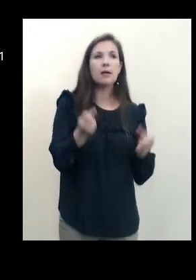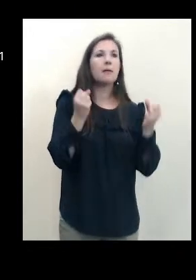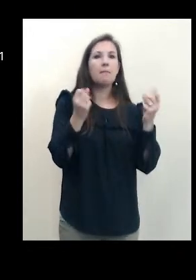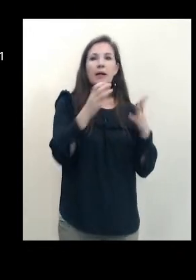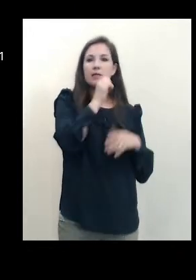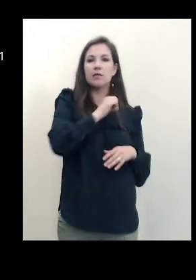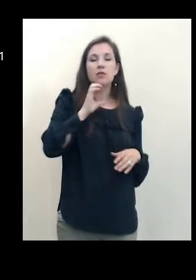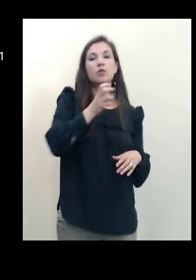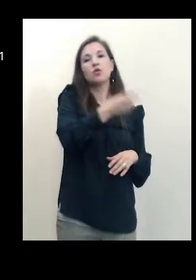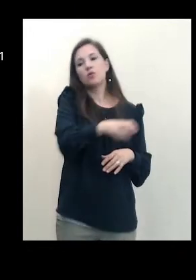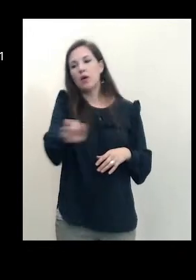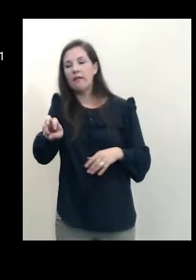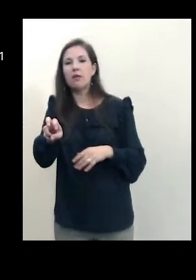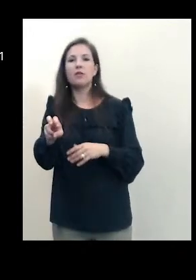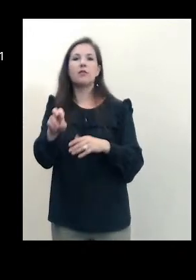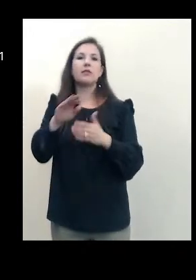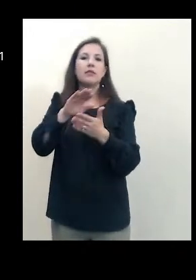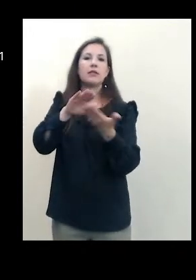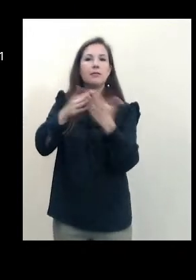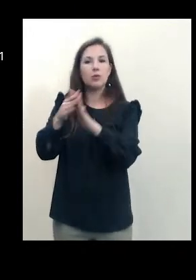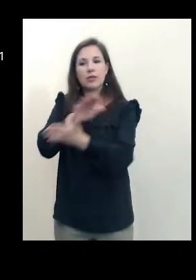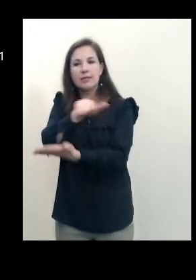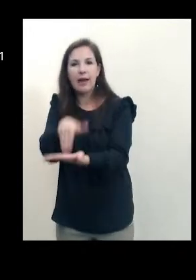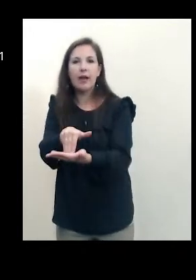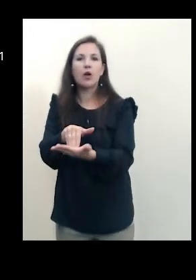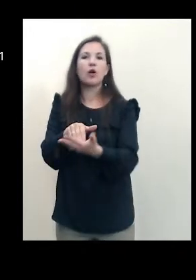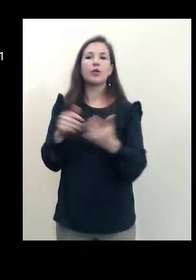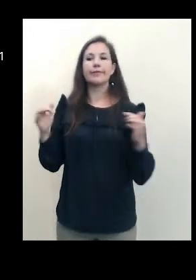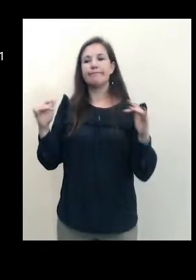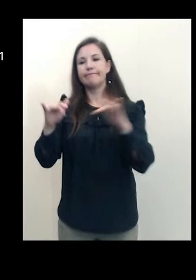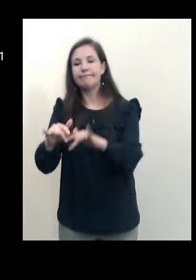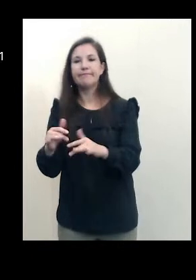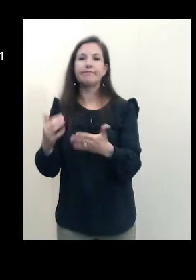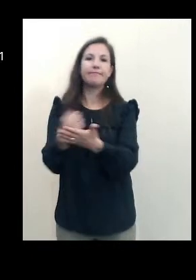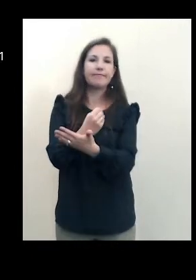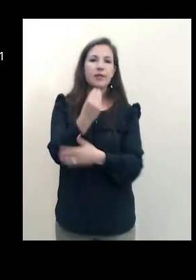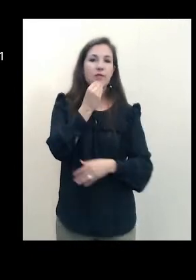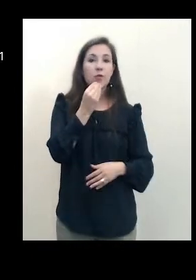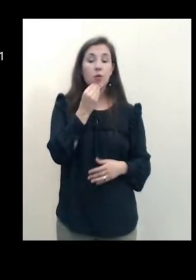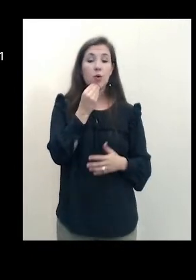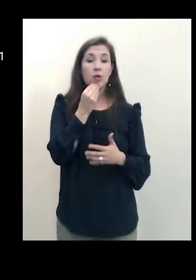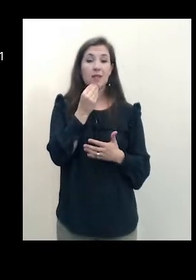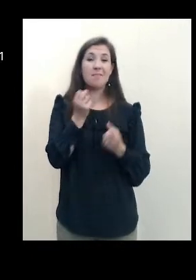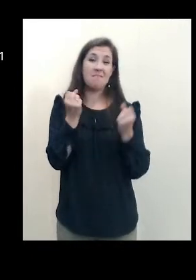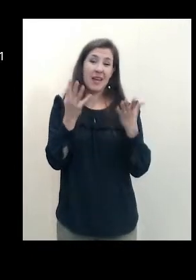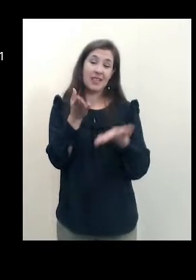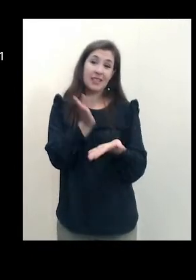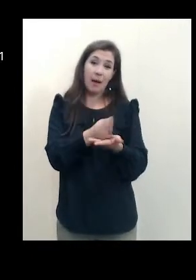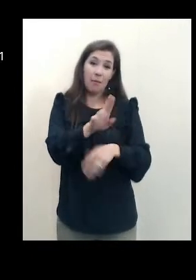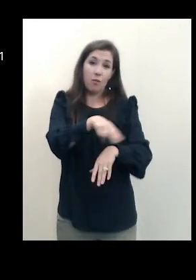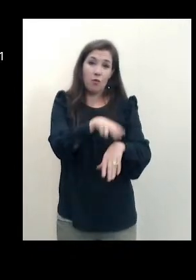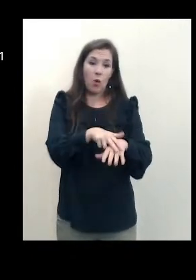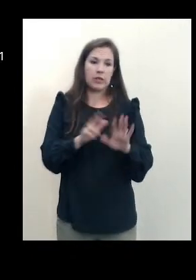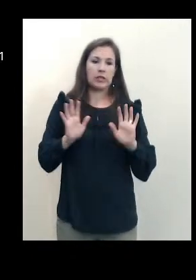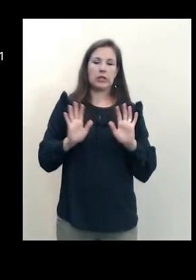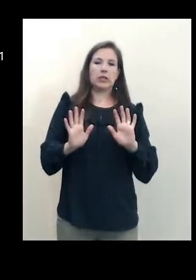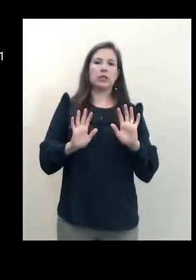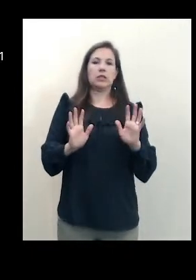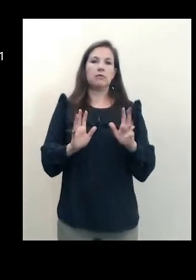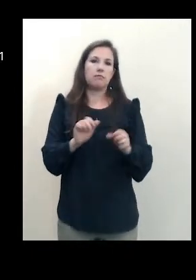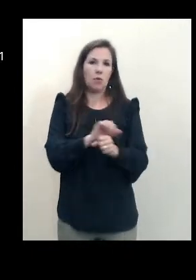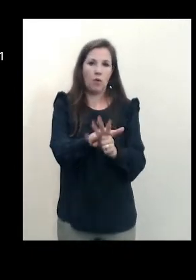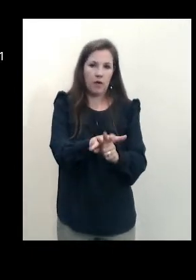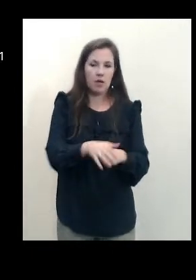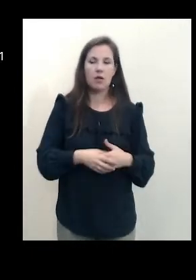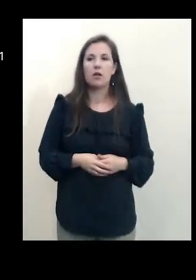travel to senior centers and community centers for food. A lot of them stopped doing that, of course, with regards to